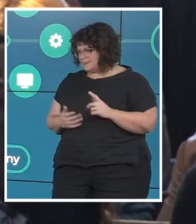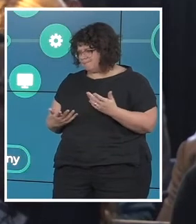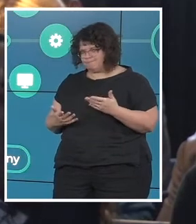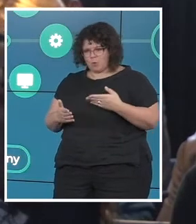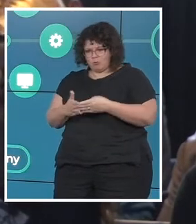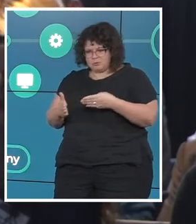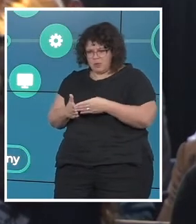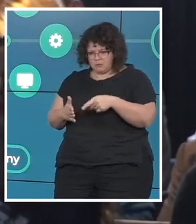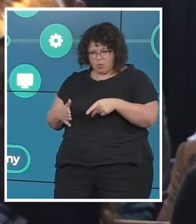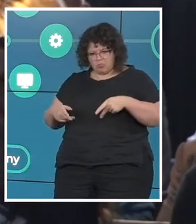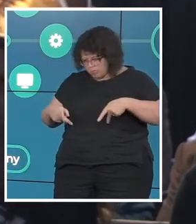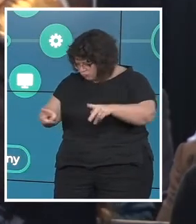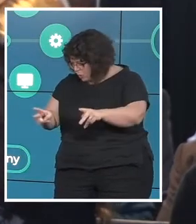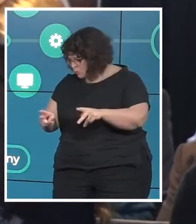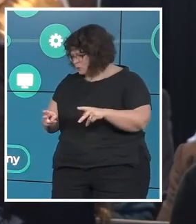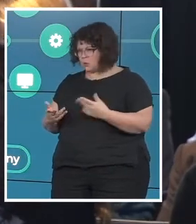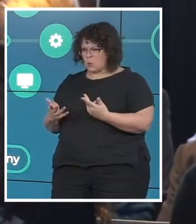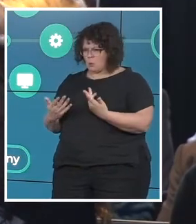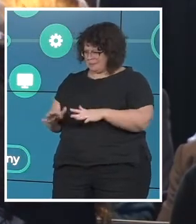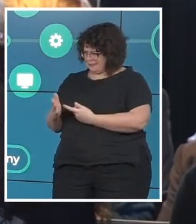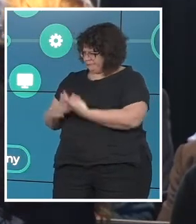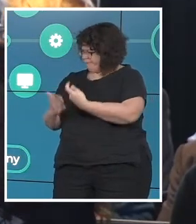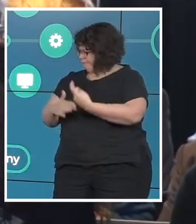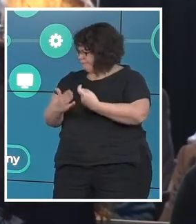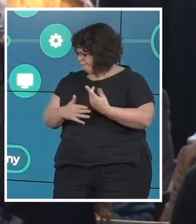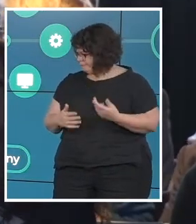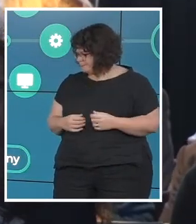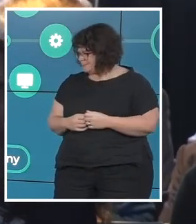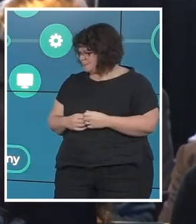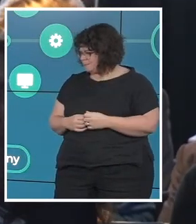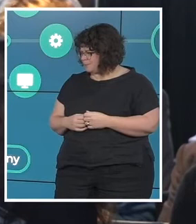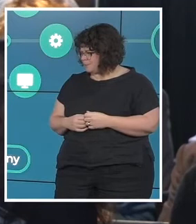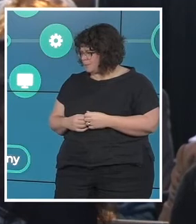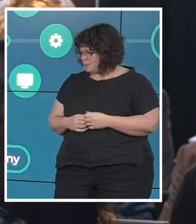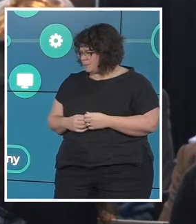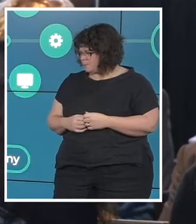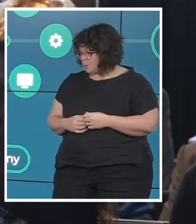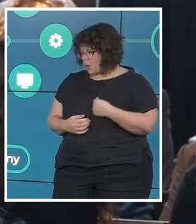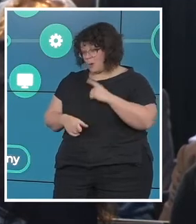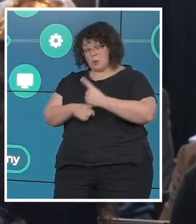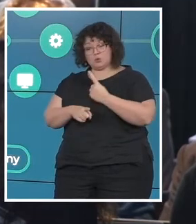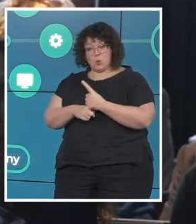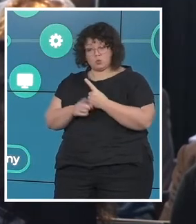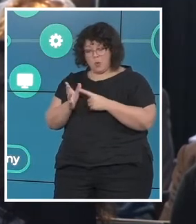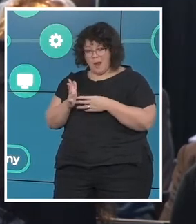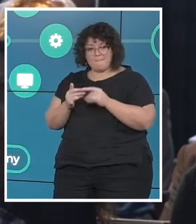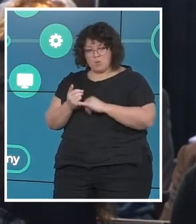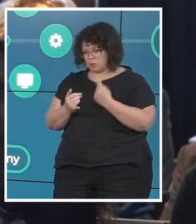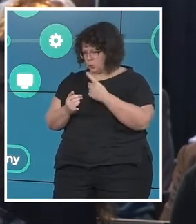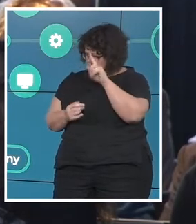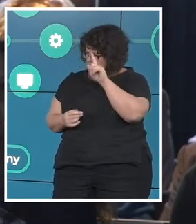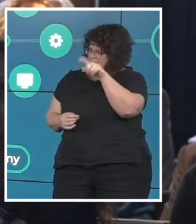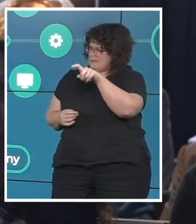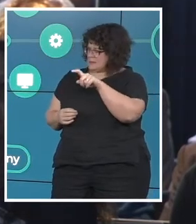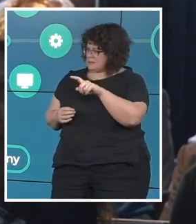talk to Amos, who is the inventor of Soundscape, he had a totally different experience of navigation